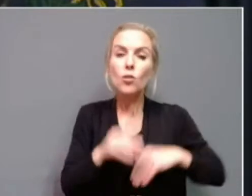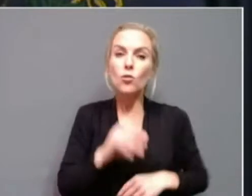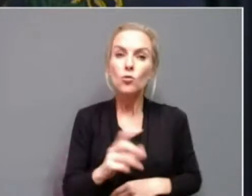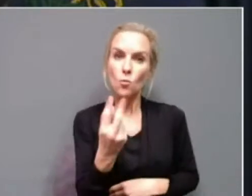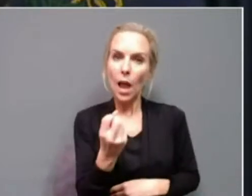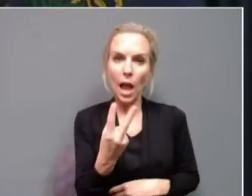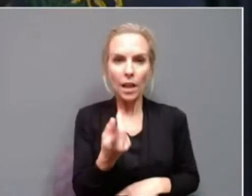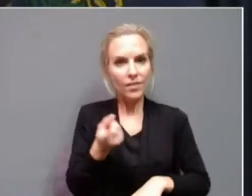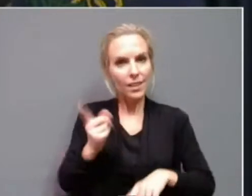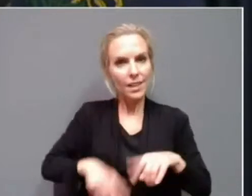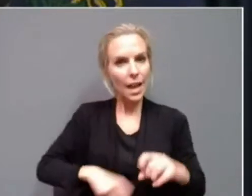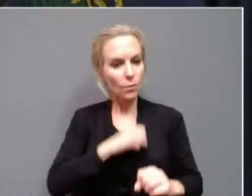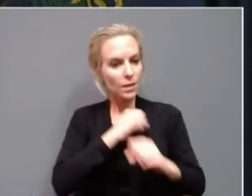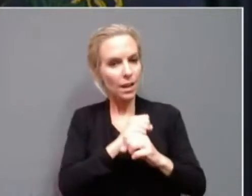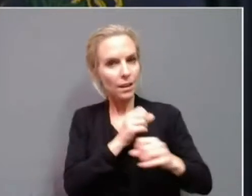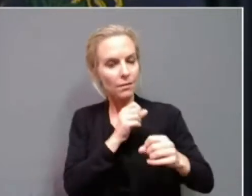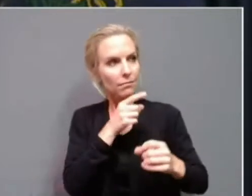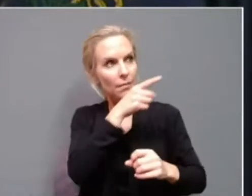by a vaccine.